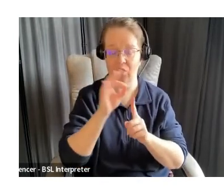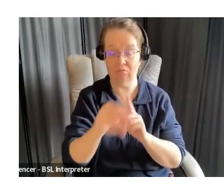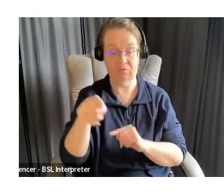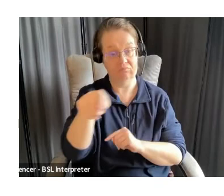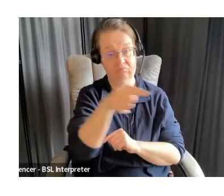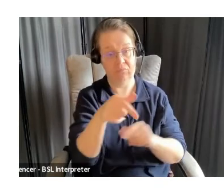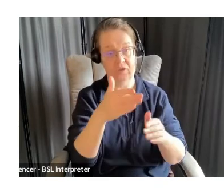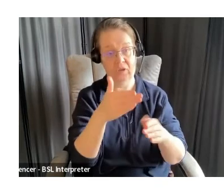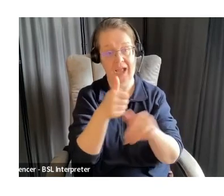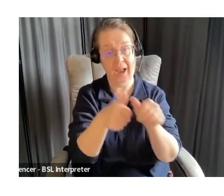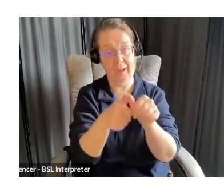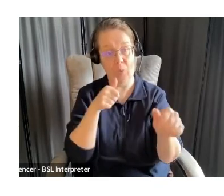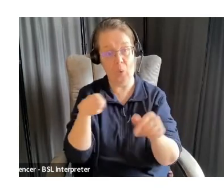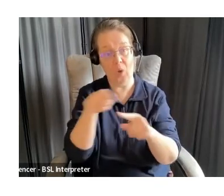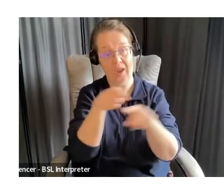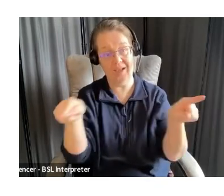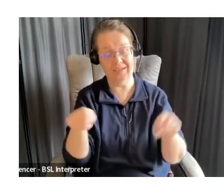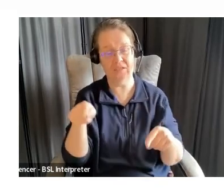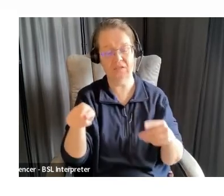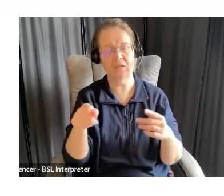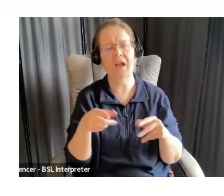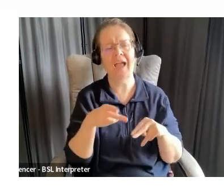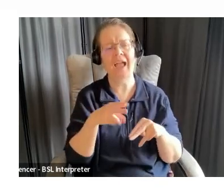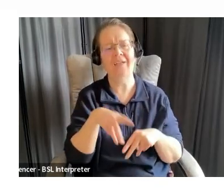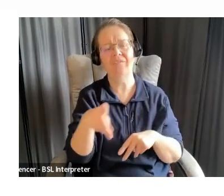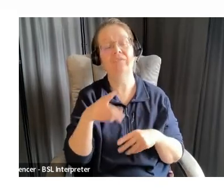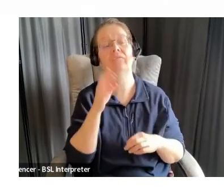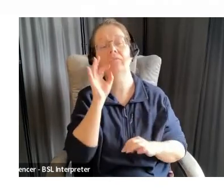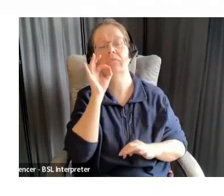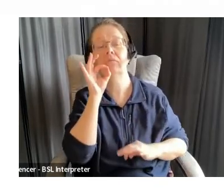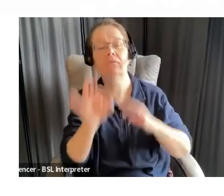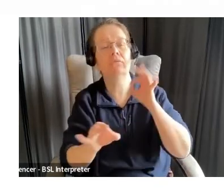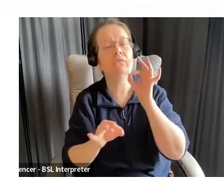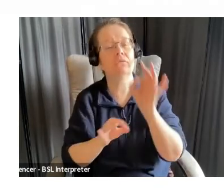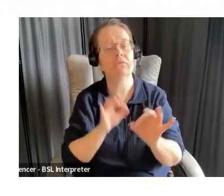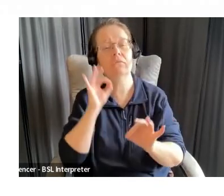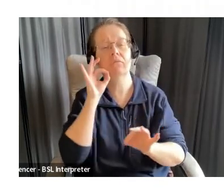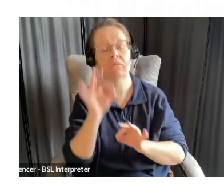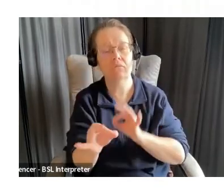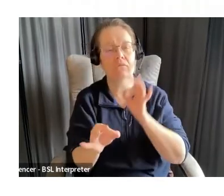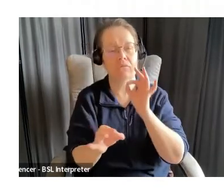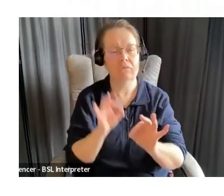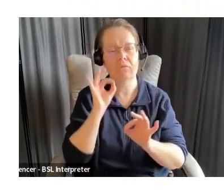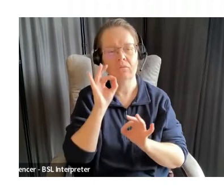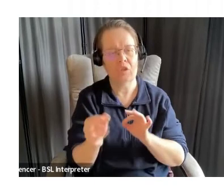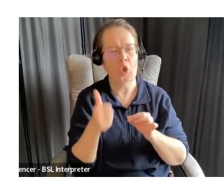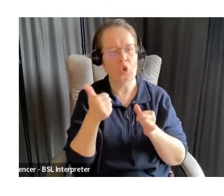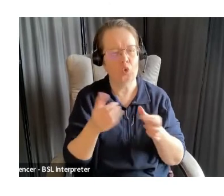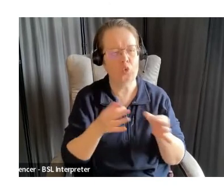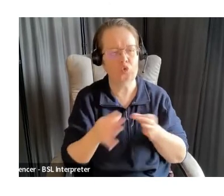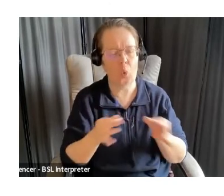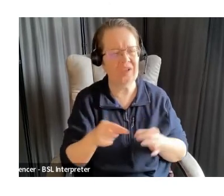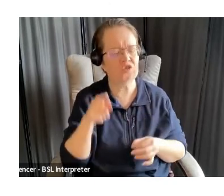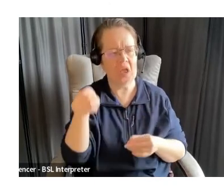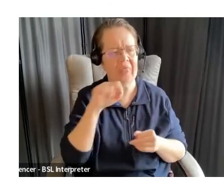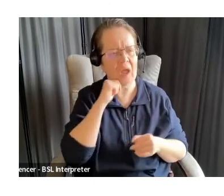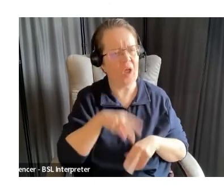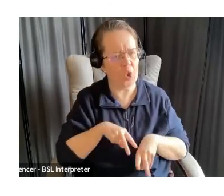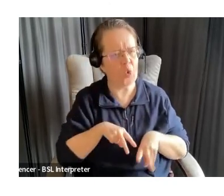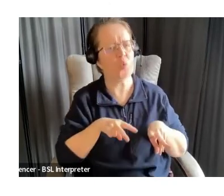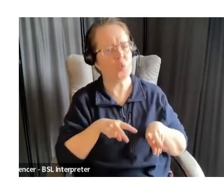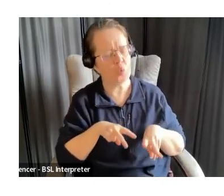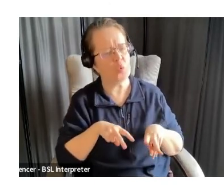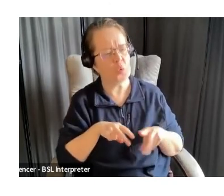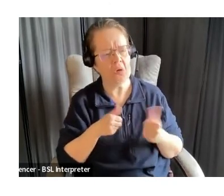Employers apparently will have a higher perception of you if you're asking really solid, strategic and strong questions at the end of